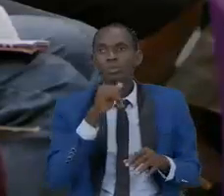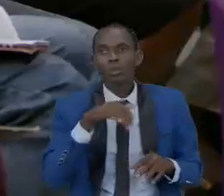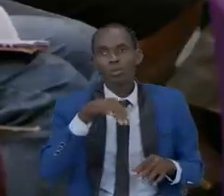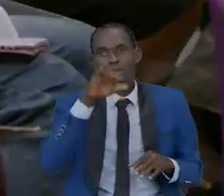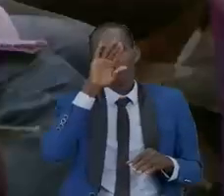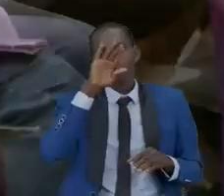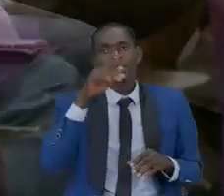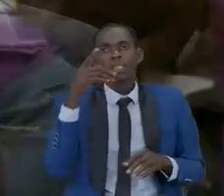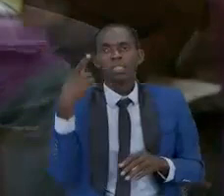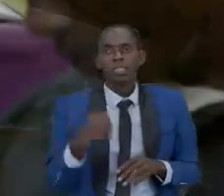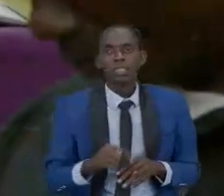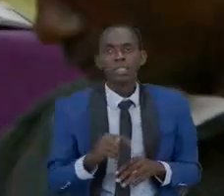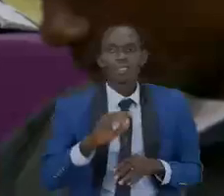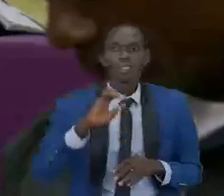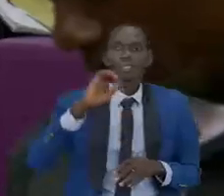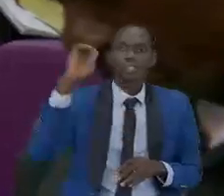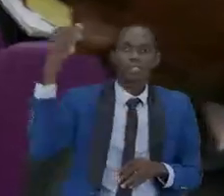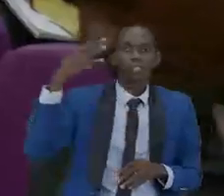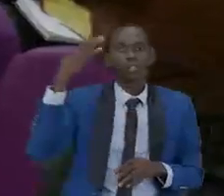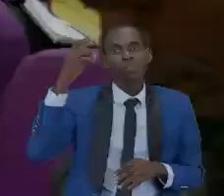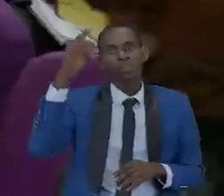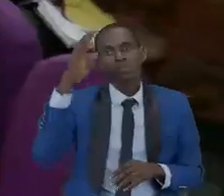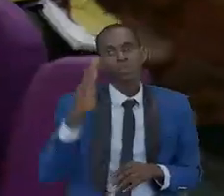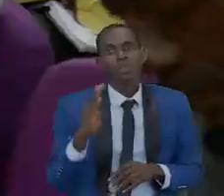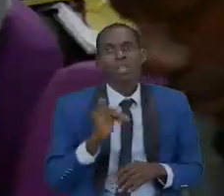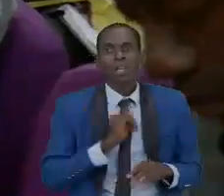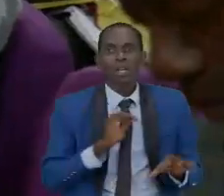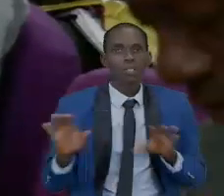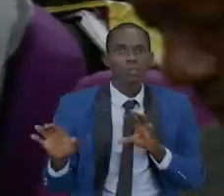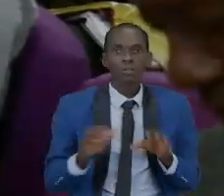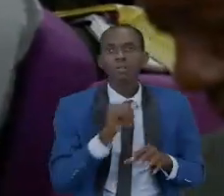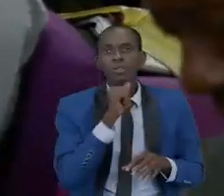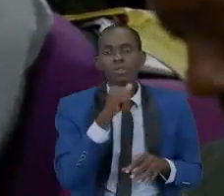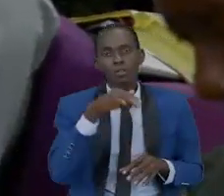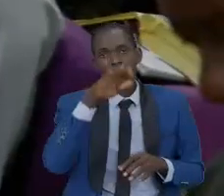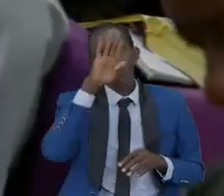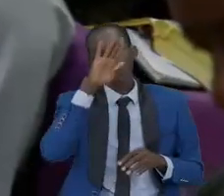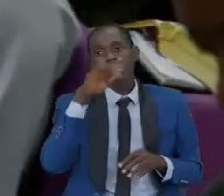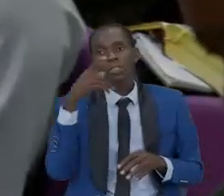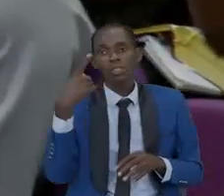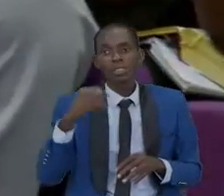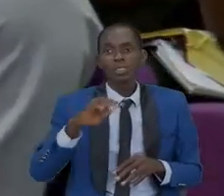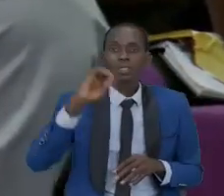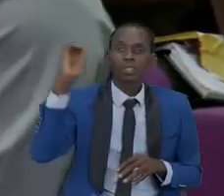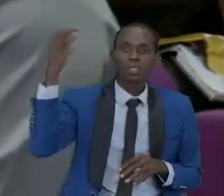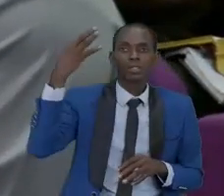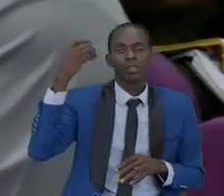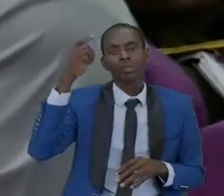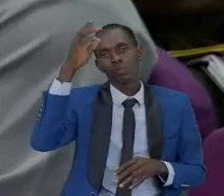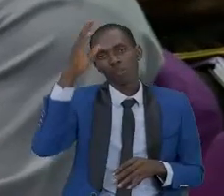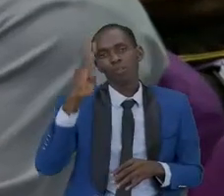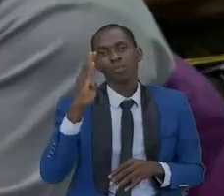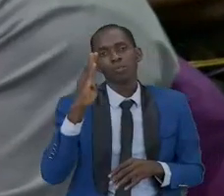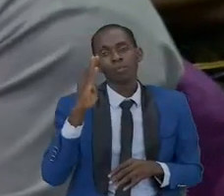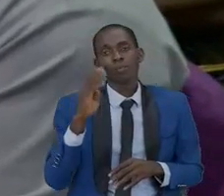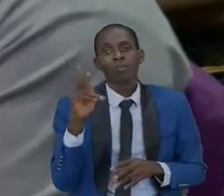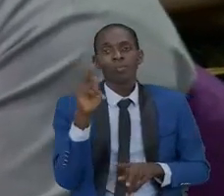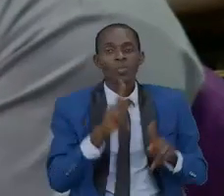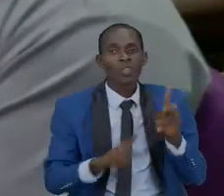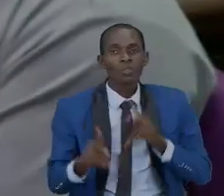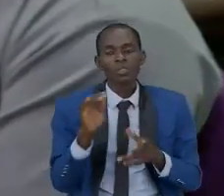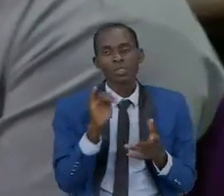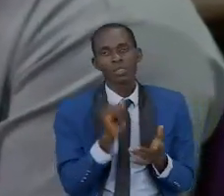the grace of God I do not frustrate the grace of God those who